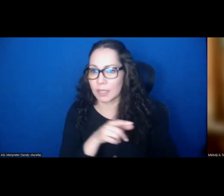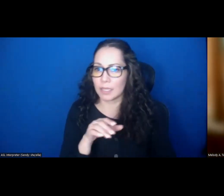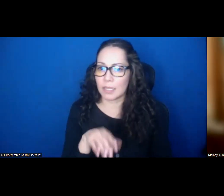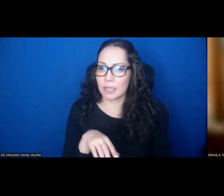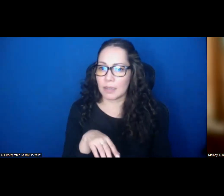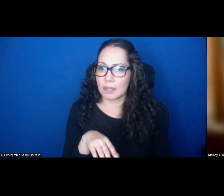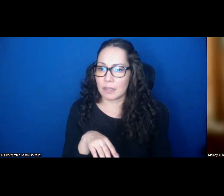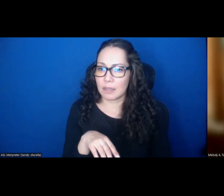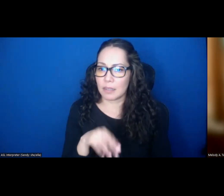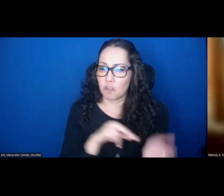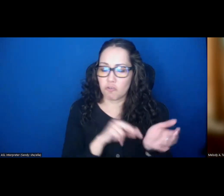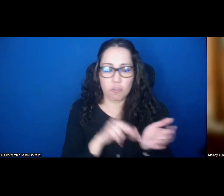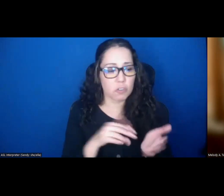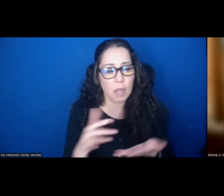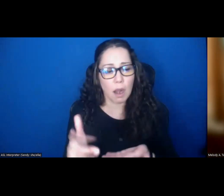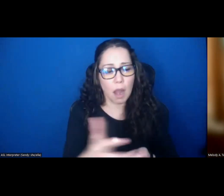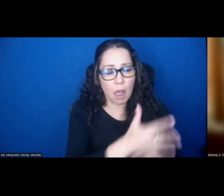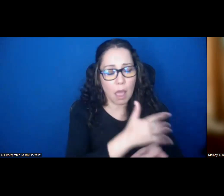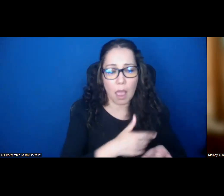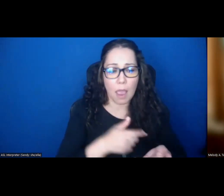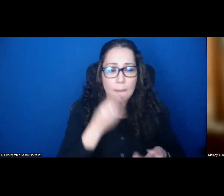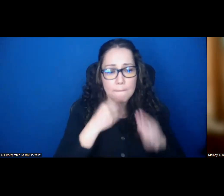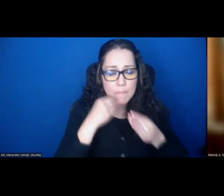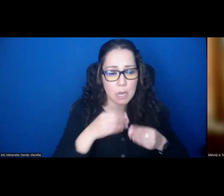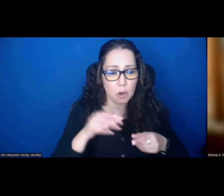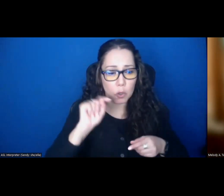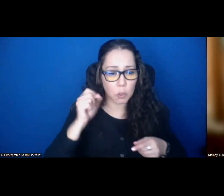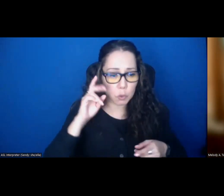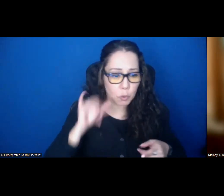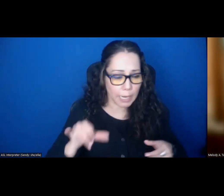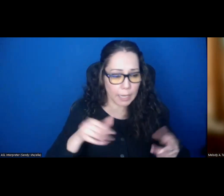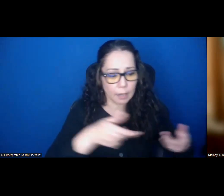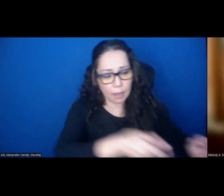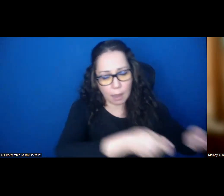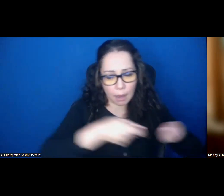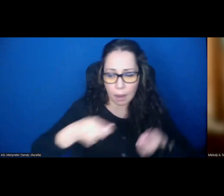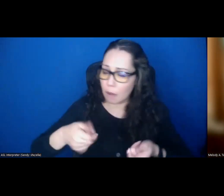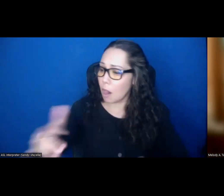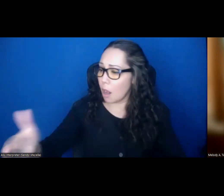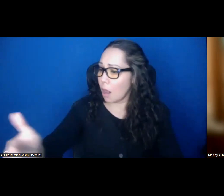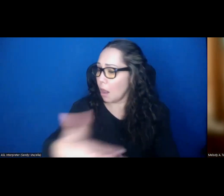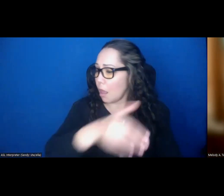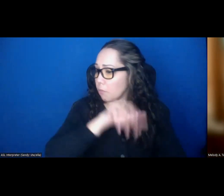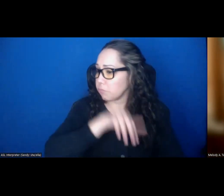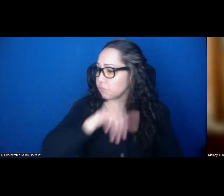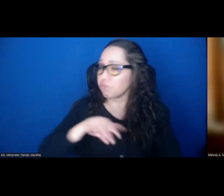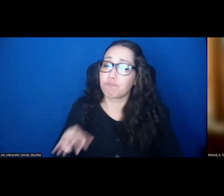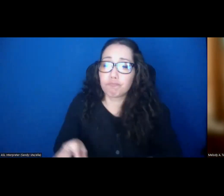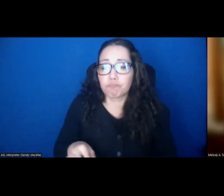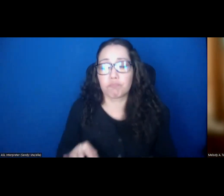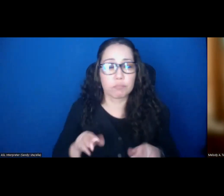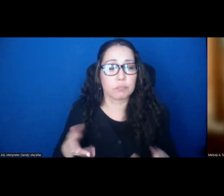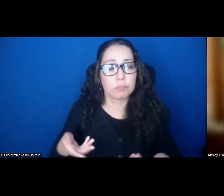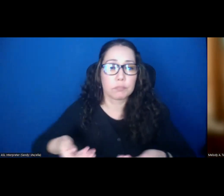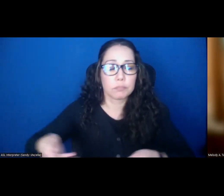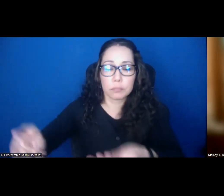meal trays after, after dinner. But when I walked into her room, I saw her sitting in her wheelchair.